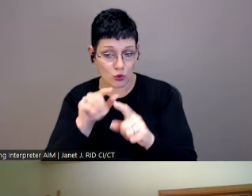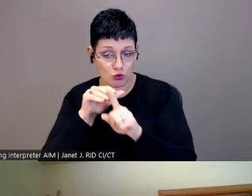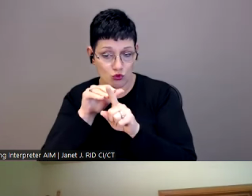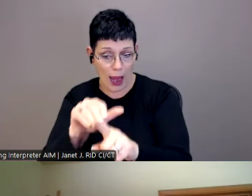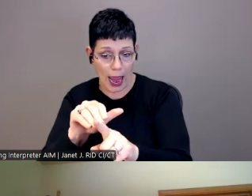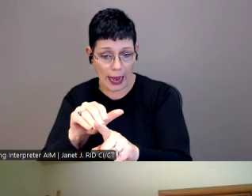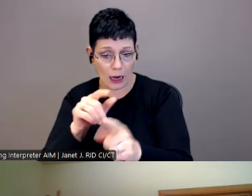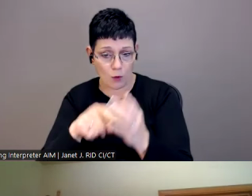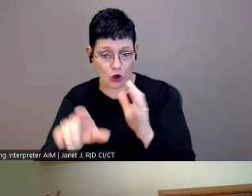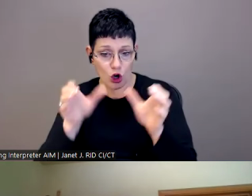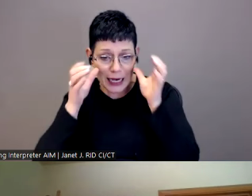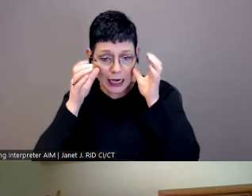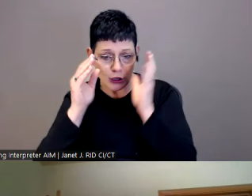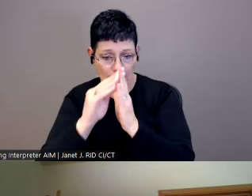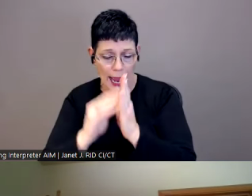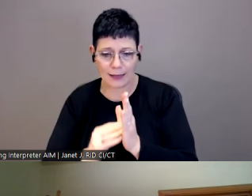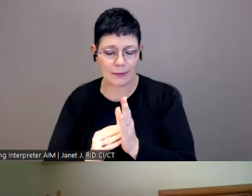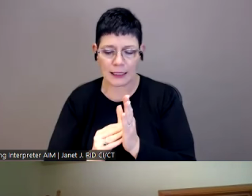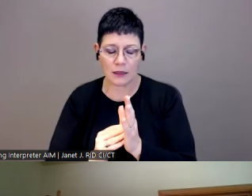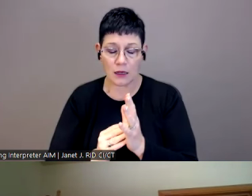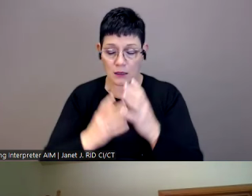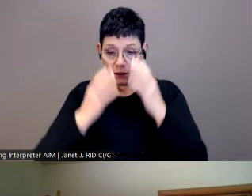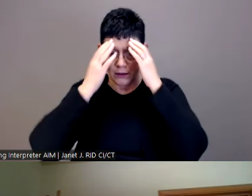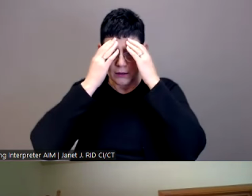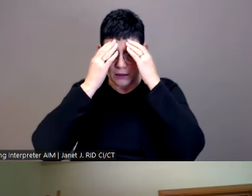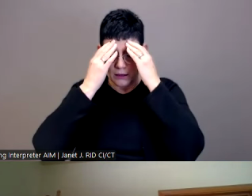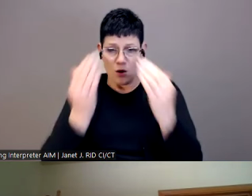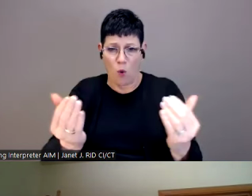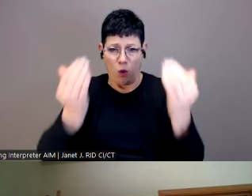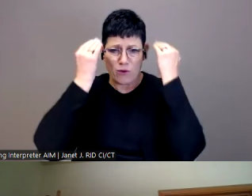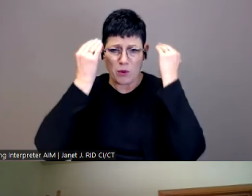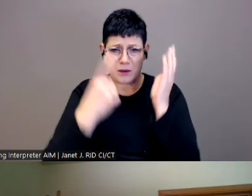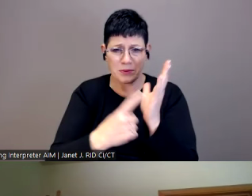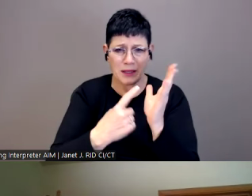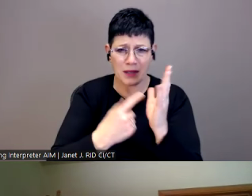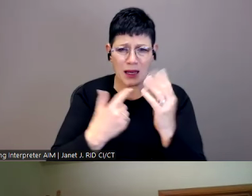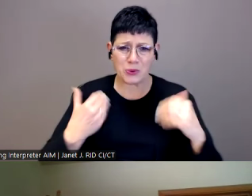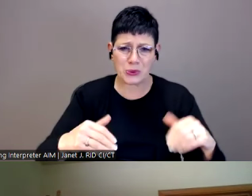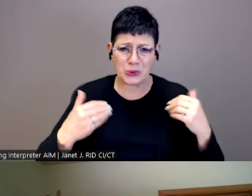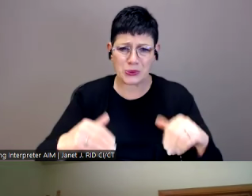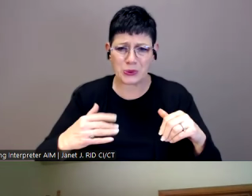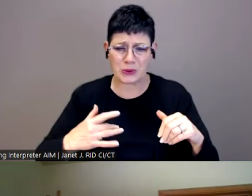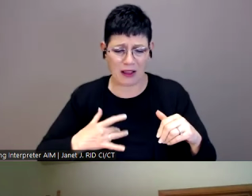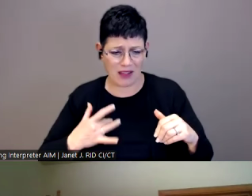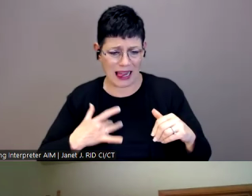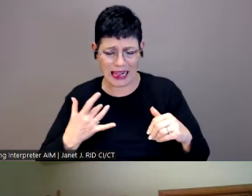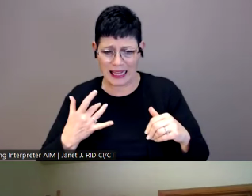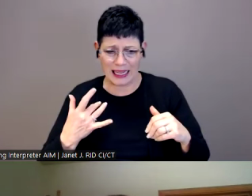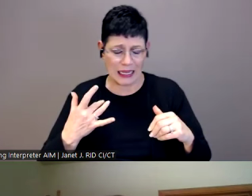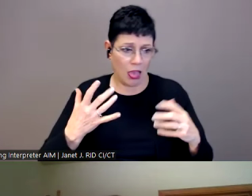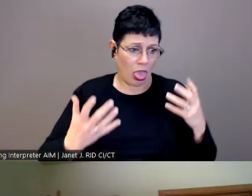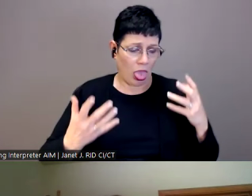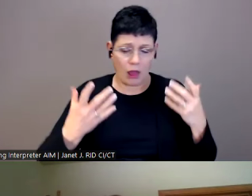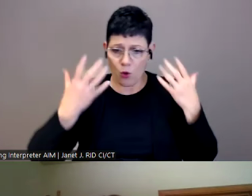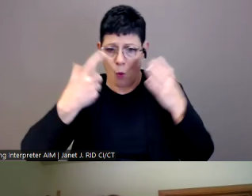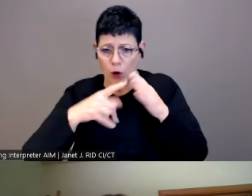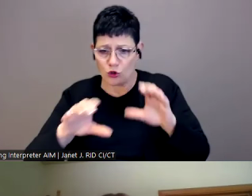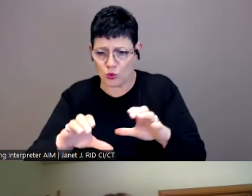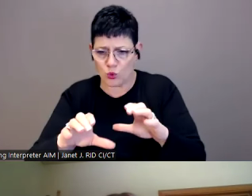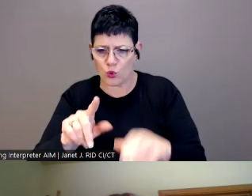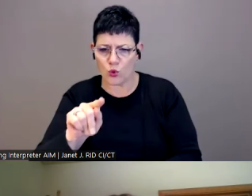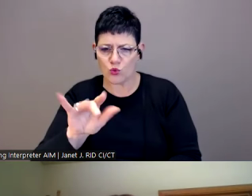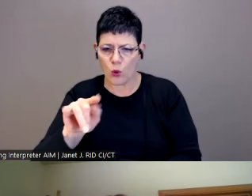so much to learn. Like you can end up making it harder on yourself. So the toolkit will give you those